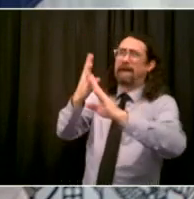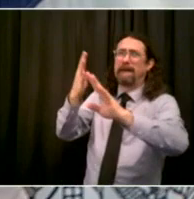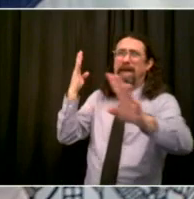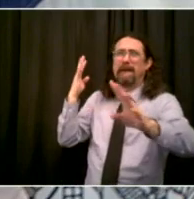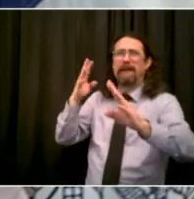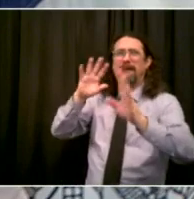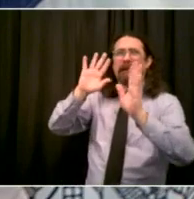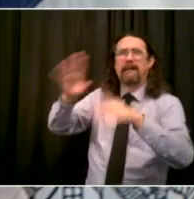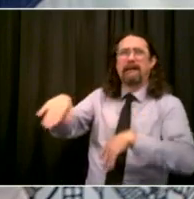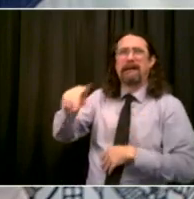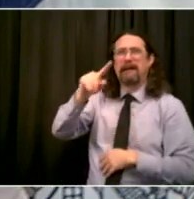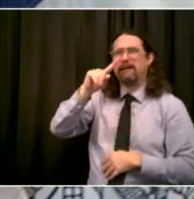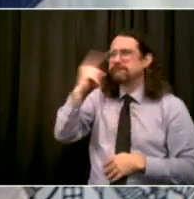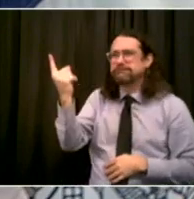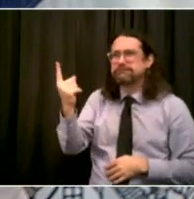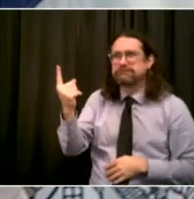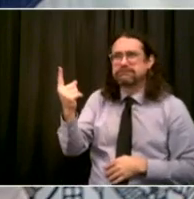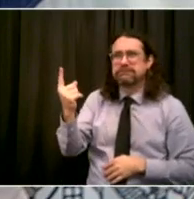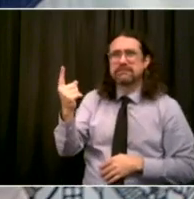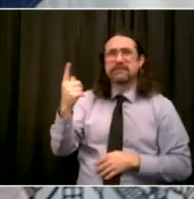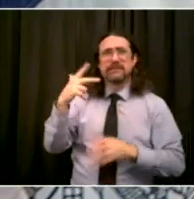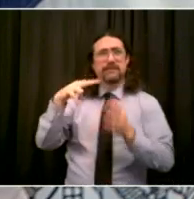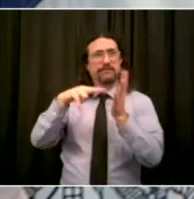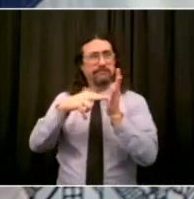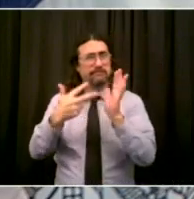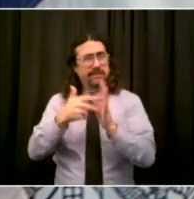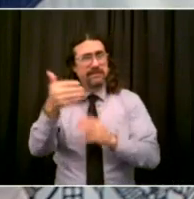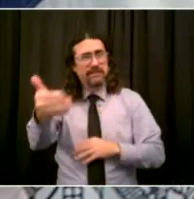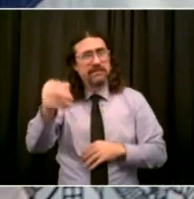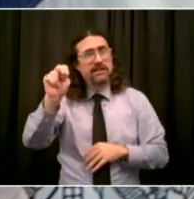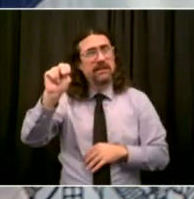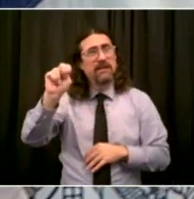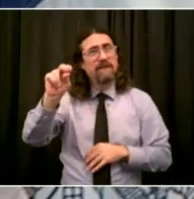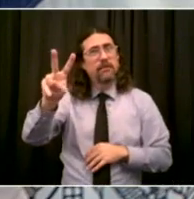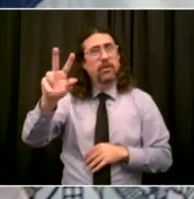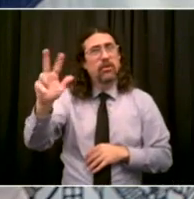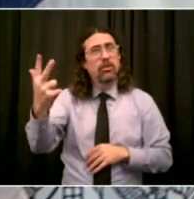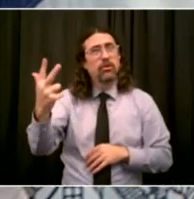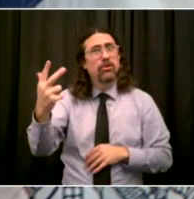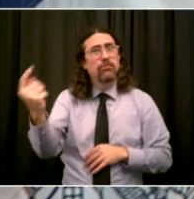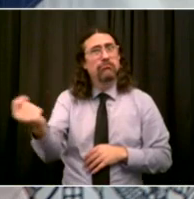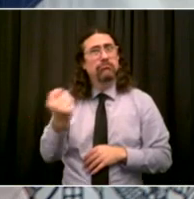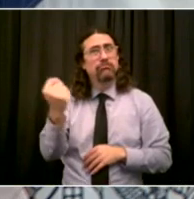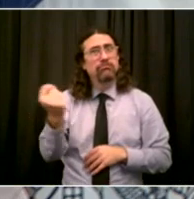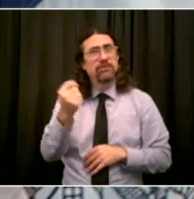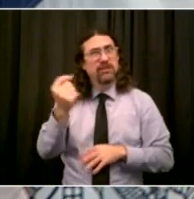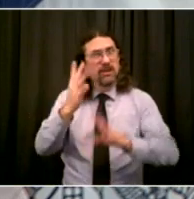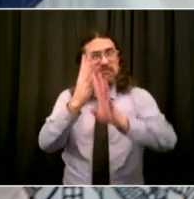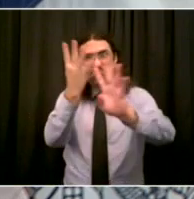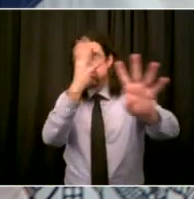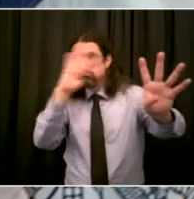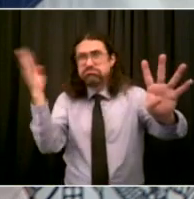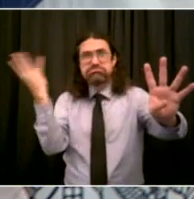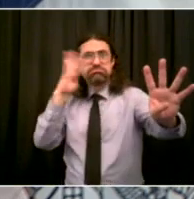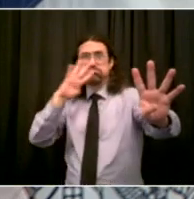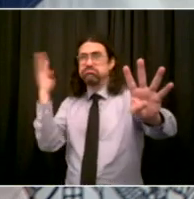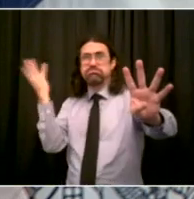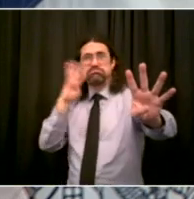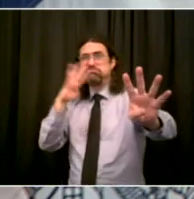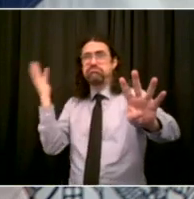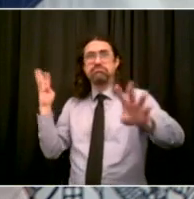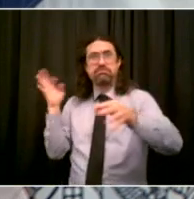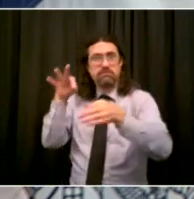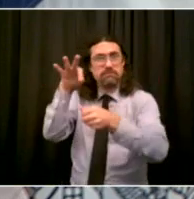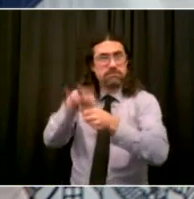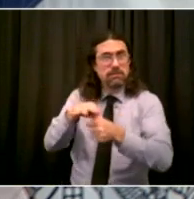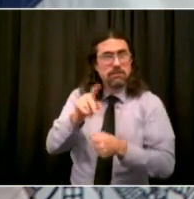Look, Andrew, the turnout so far has been outstanding and unquestionably will make Tuesday better. Absolutely